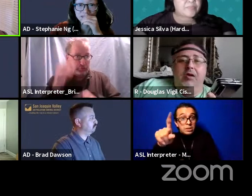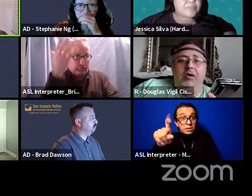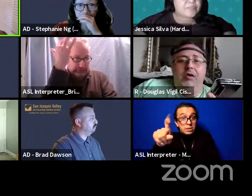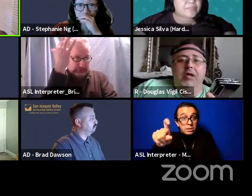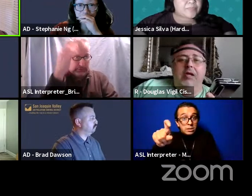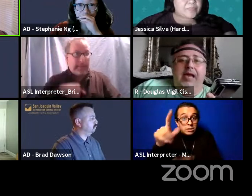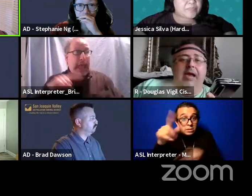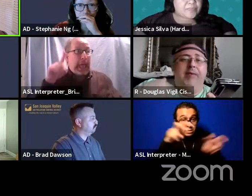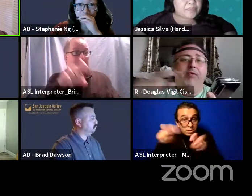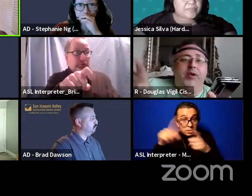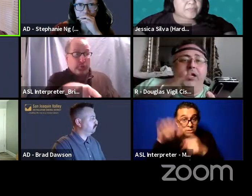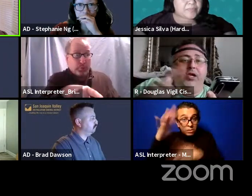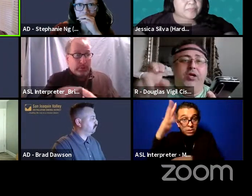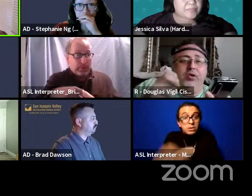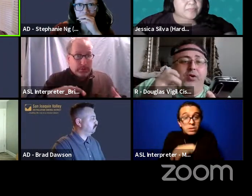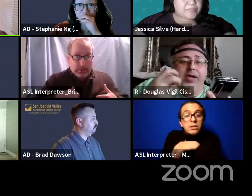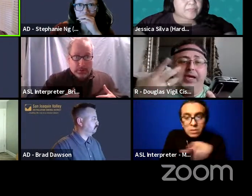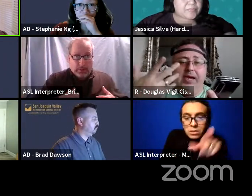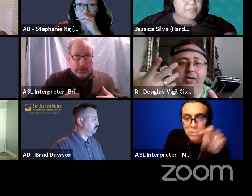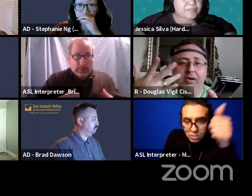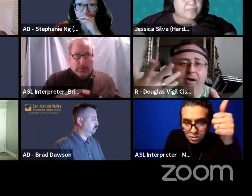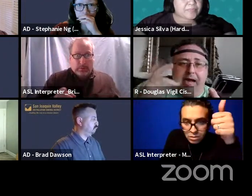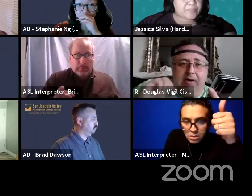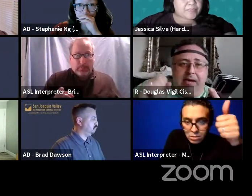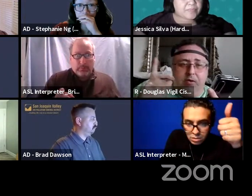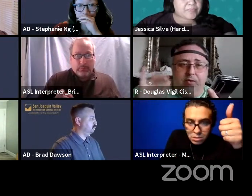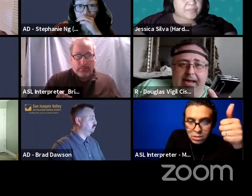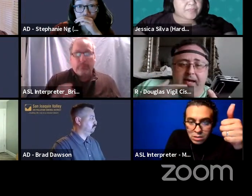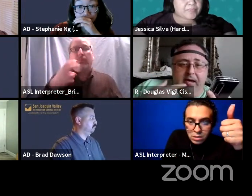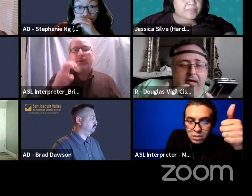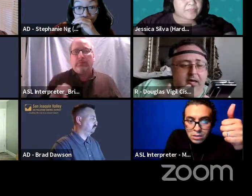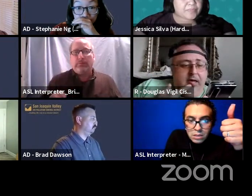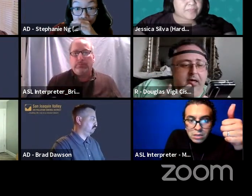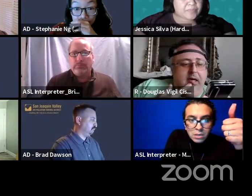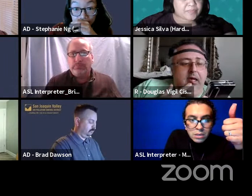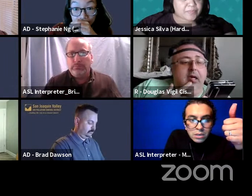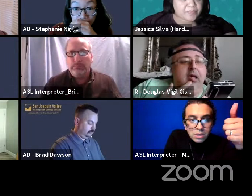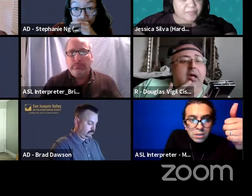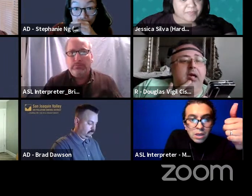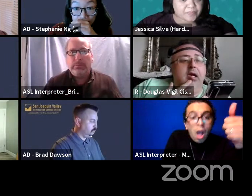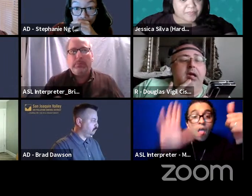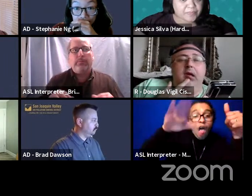okay. Yeah. I'm tweaking to trees. So how do I do that?